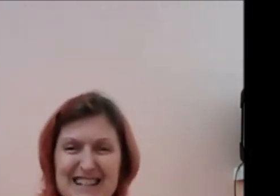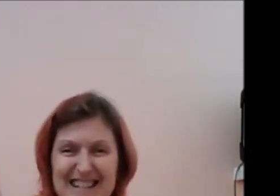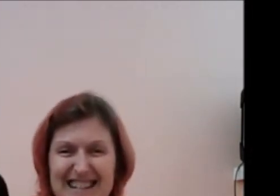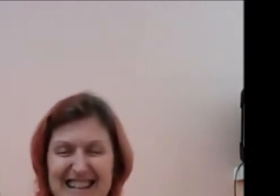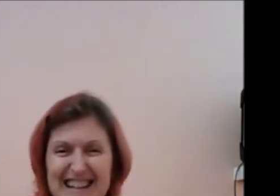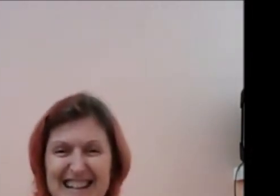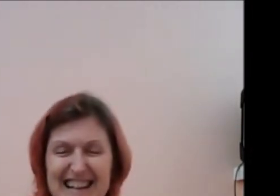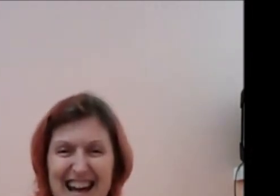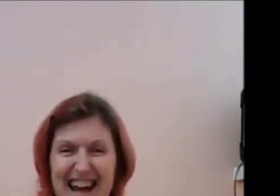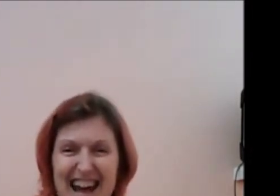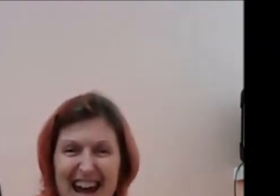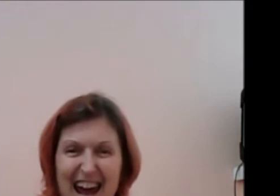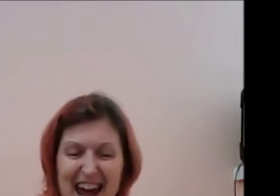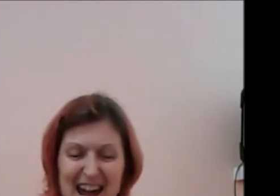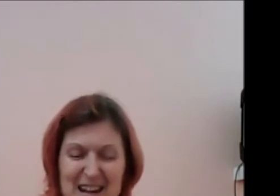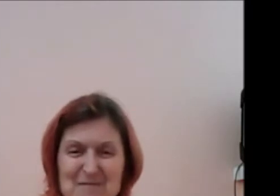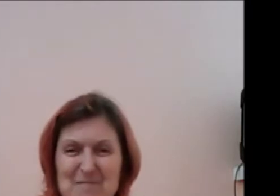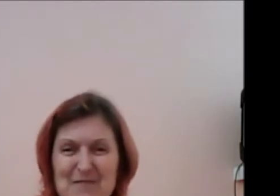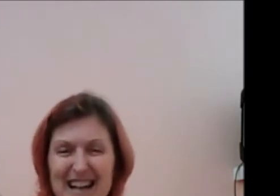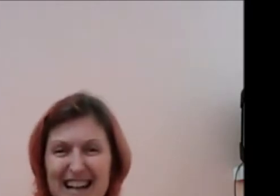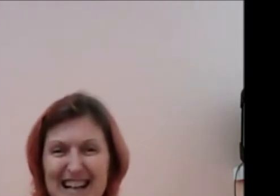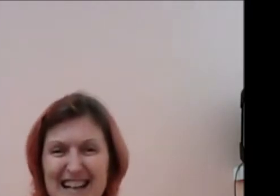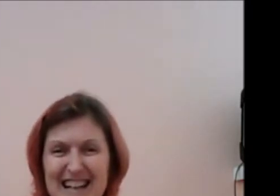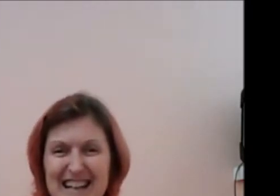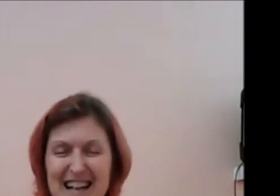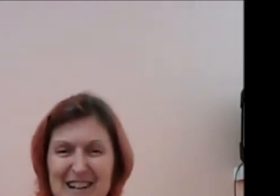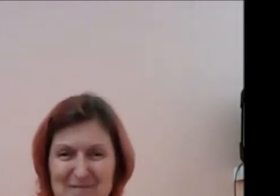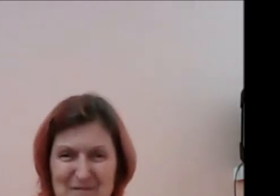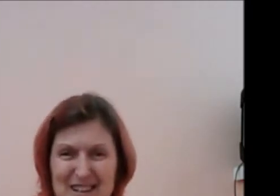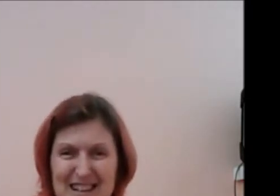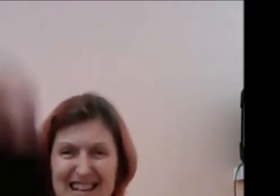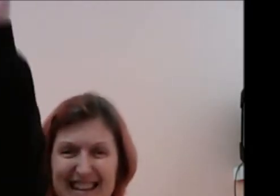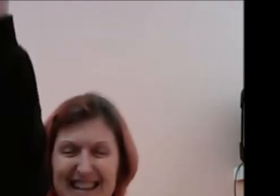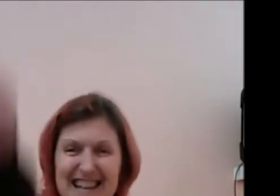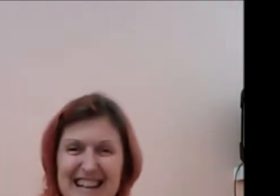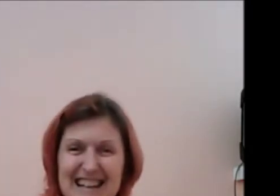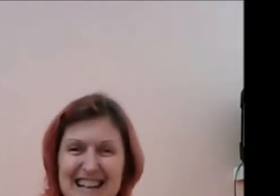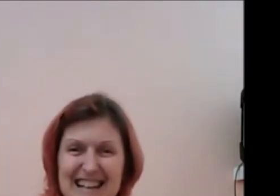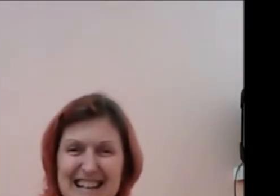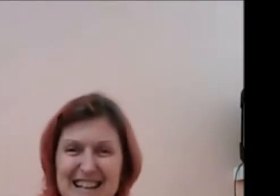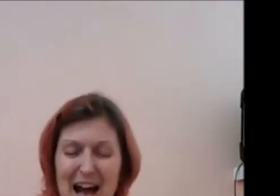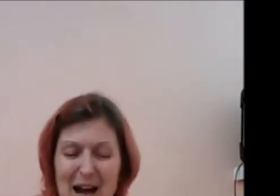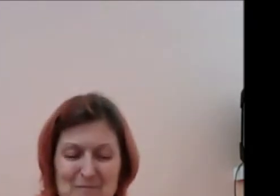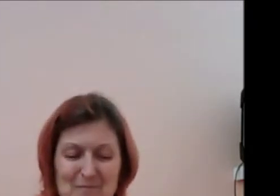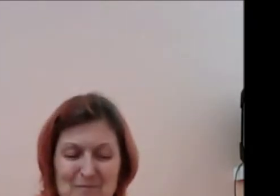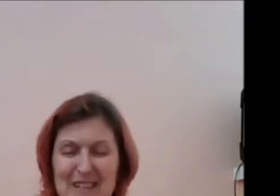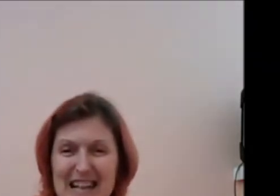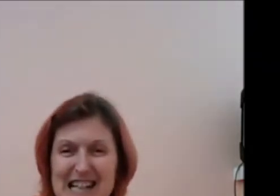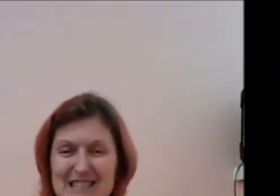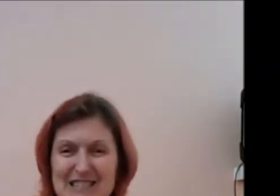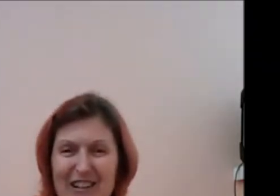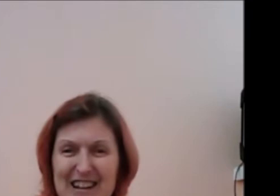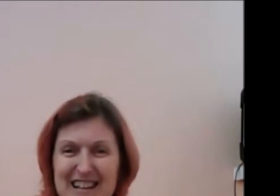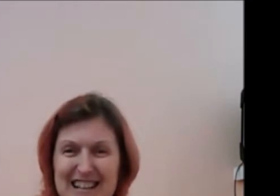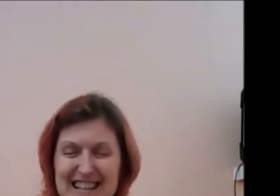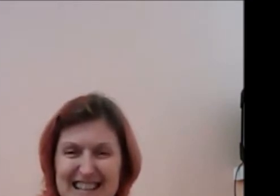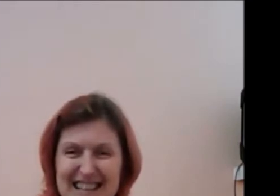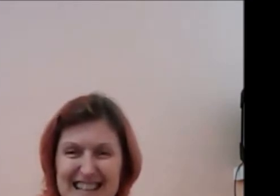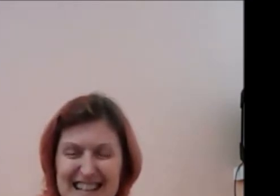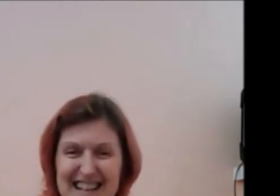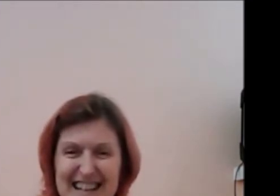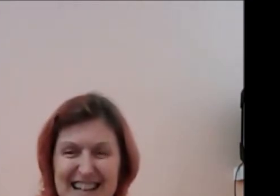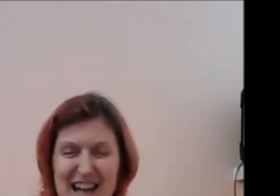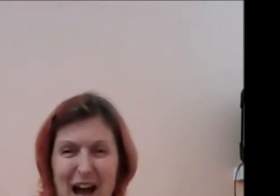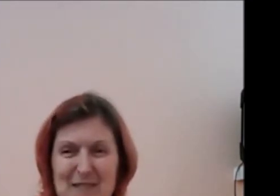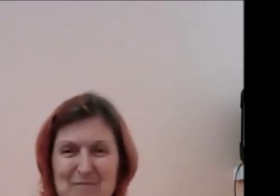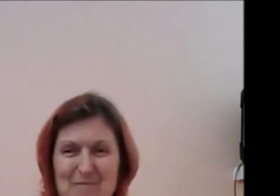Little light of mine. Yeah. I'm going to let it shine, yeah? And jump when it says jump. Yeah. And run around when it says